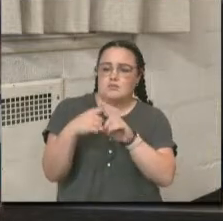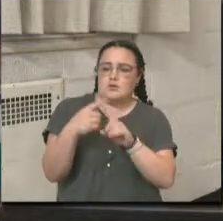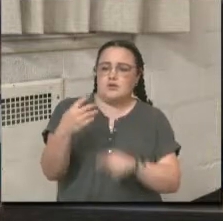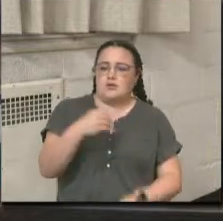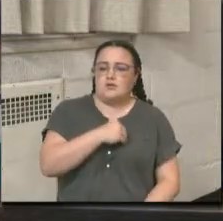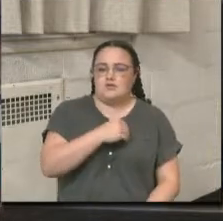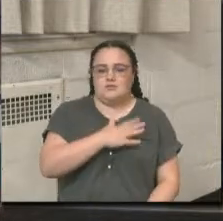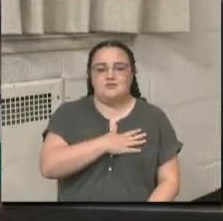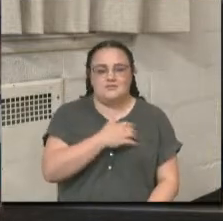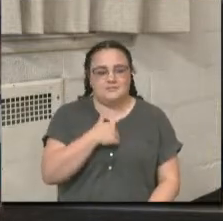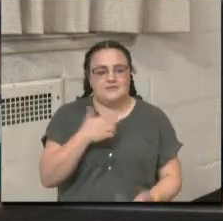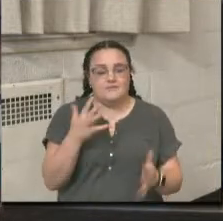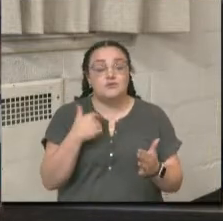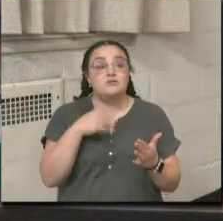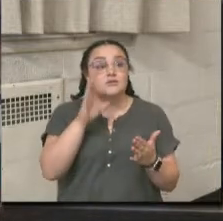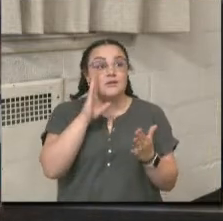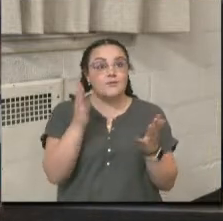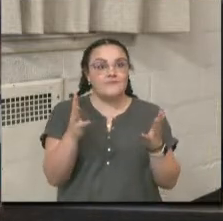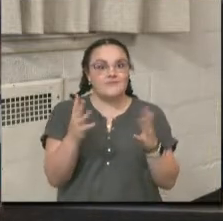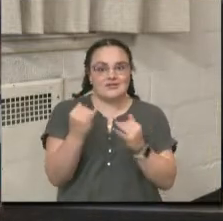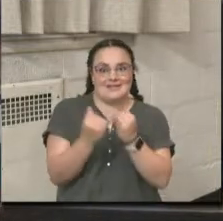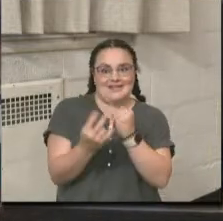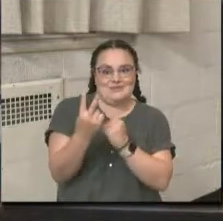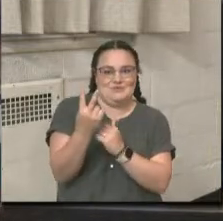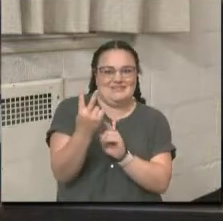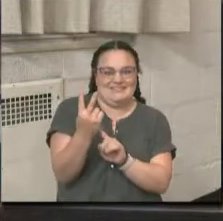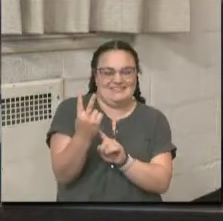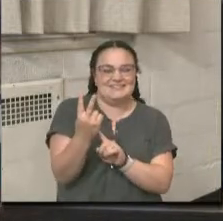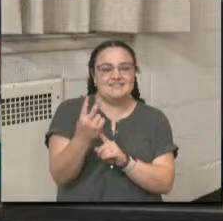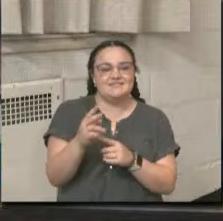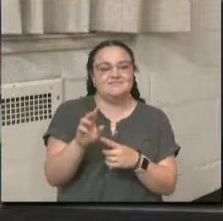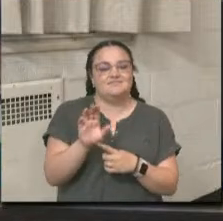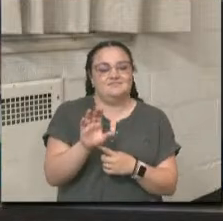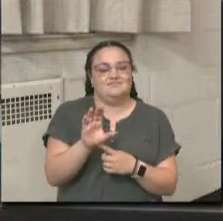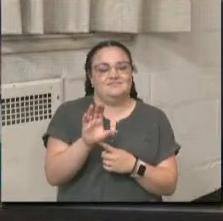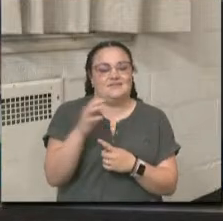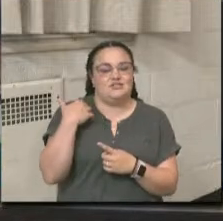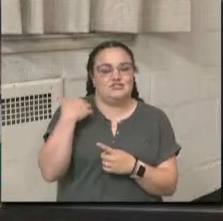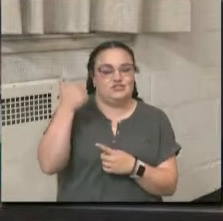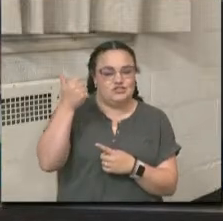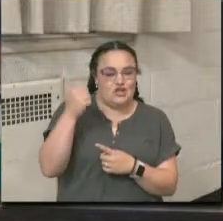gonna finish my last two. Okay, Vice Chair Walker.